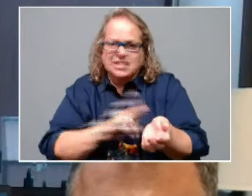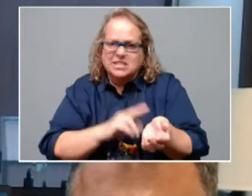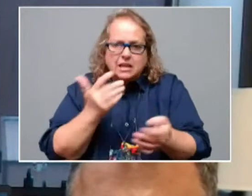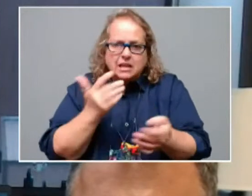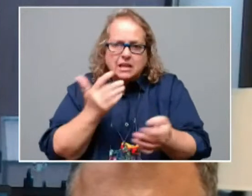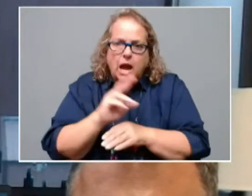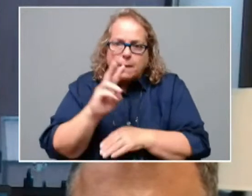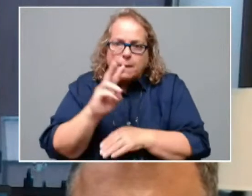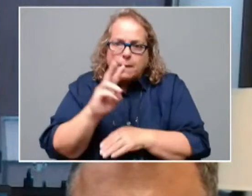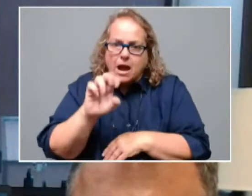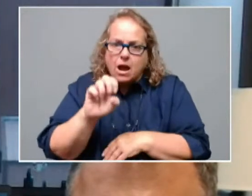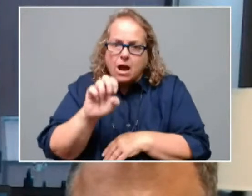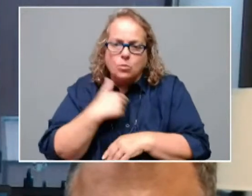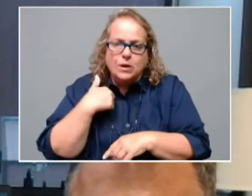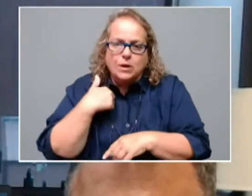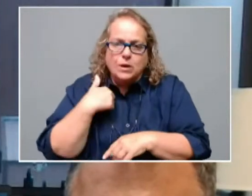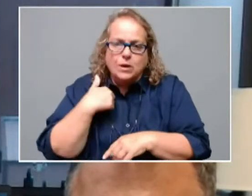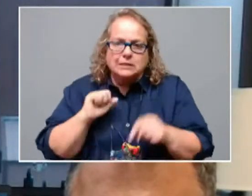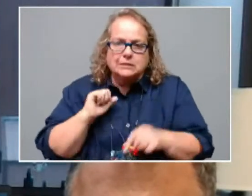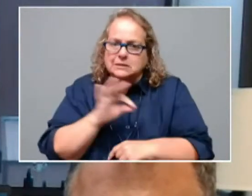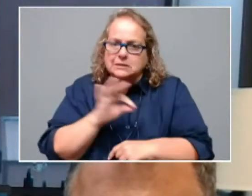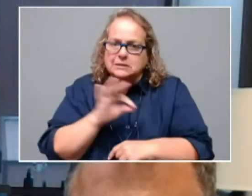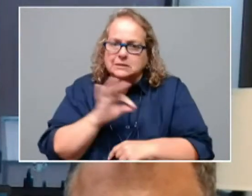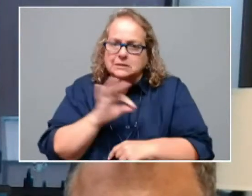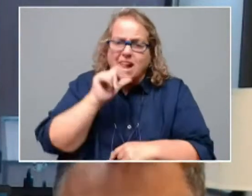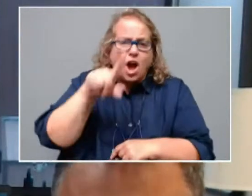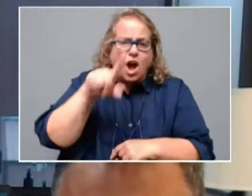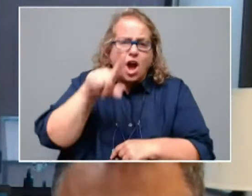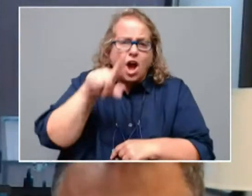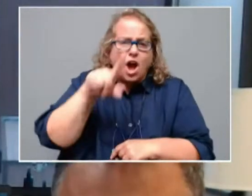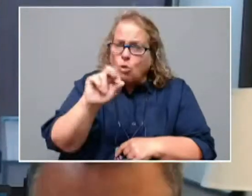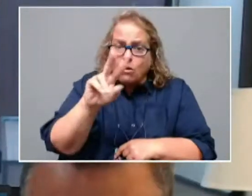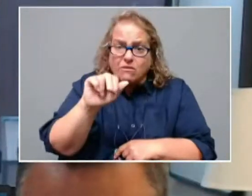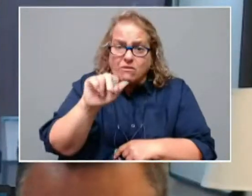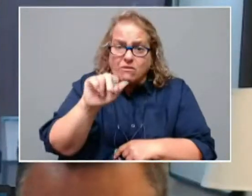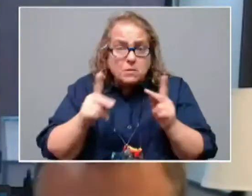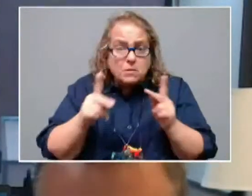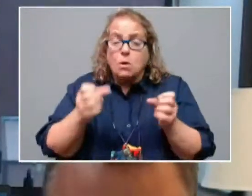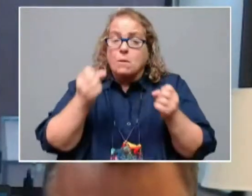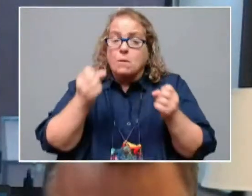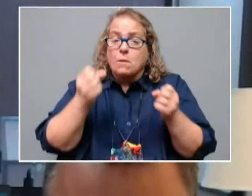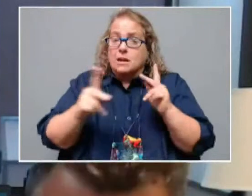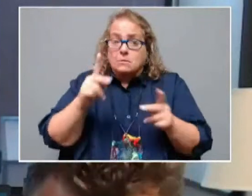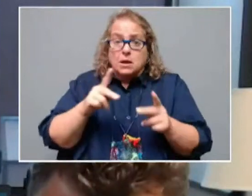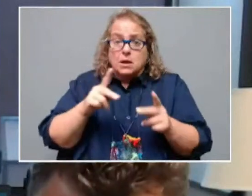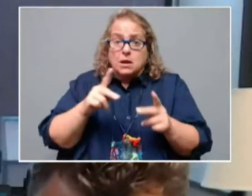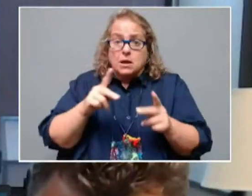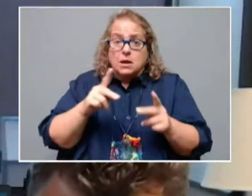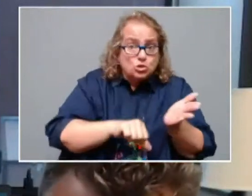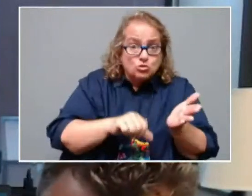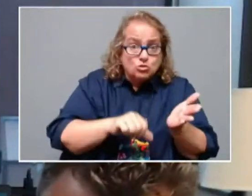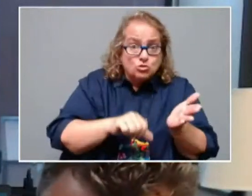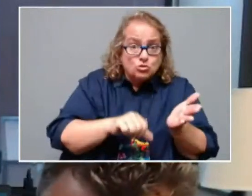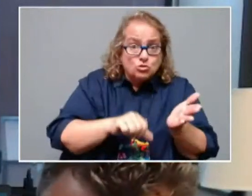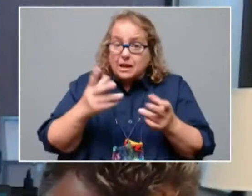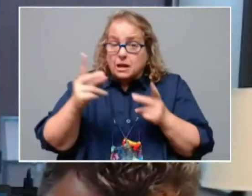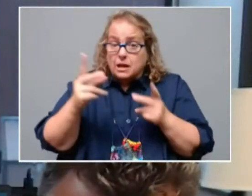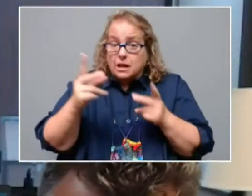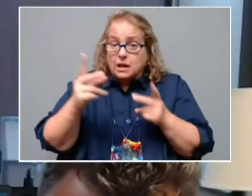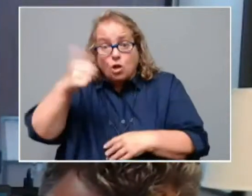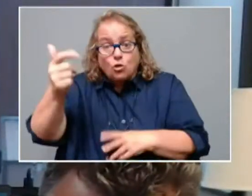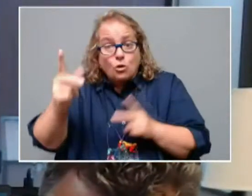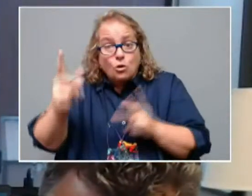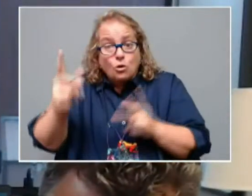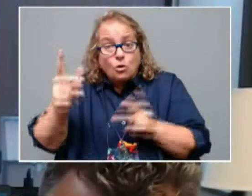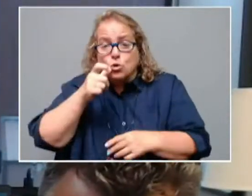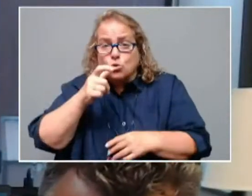COVID patients that we have in the hospital right now either. It's a lot of med-surg, a lot of tele, a lot of critically ill patients. So when you throw